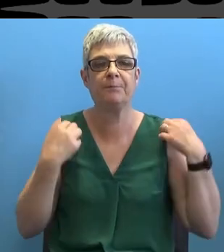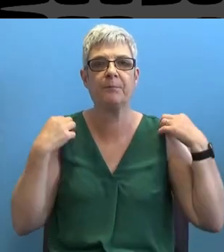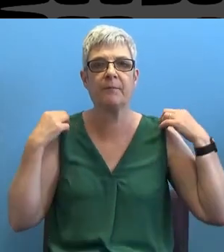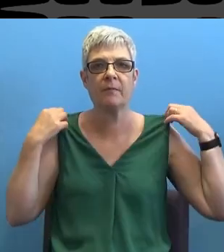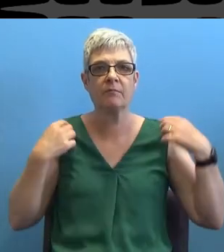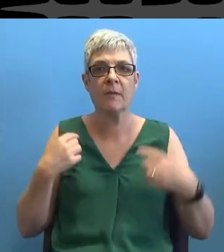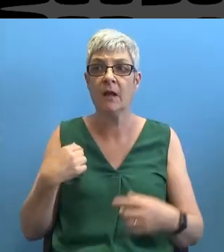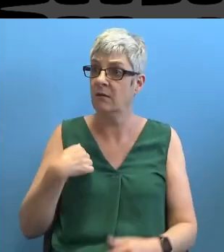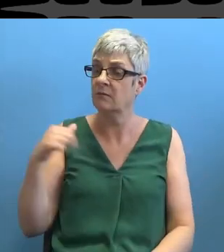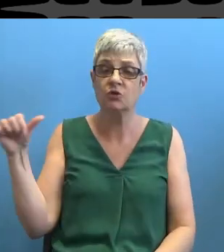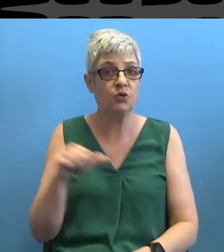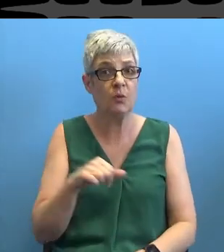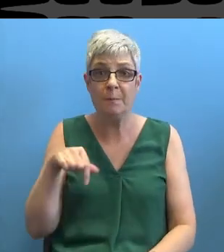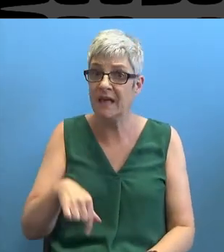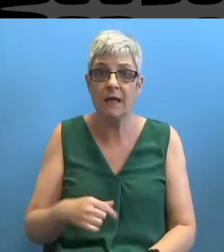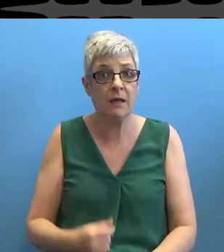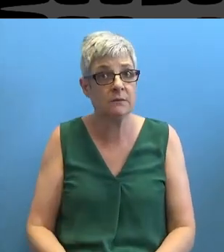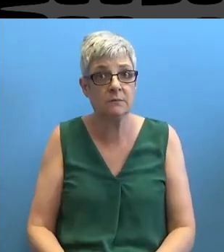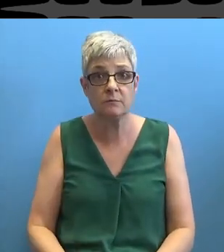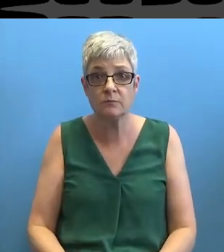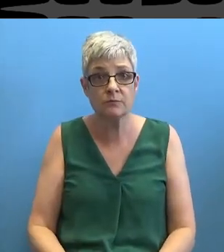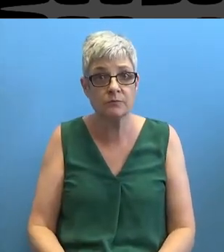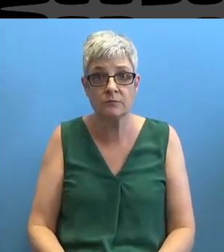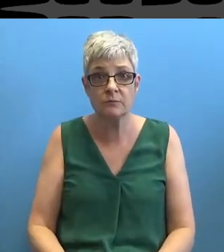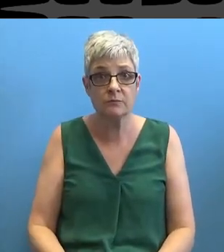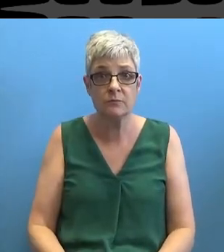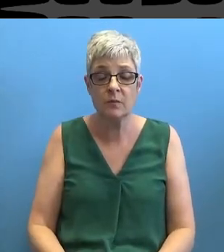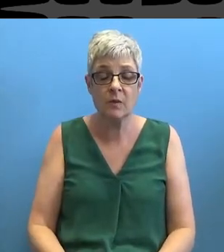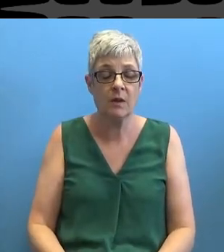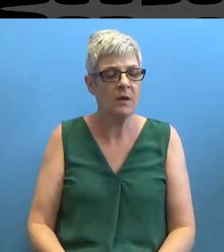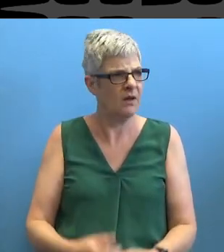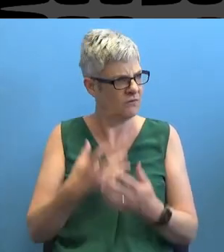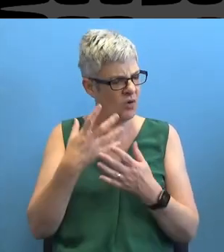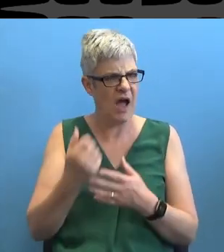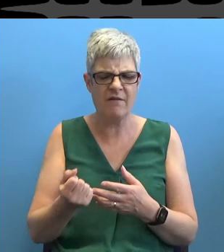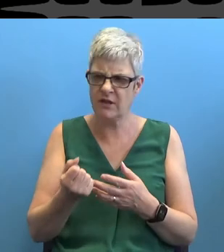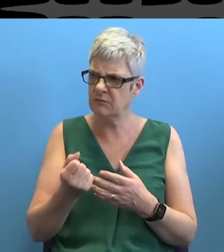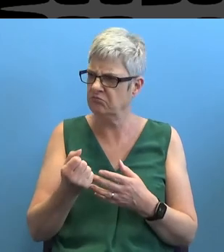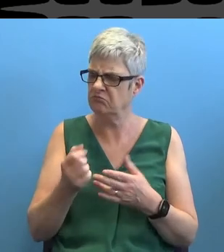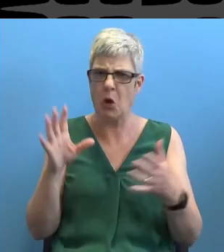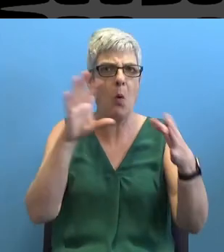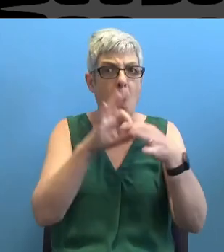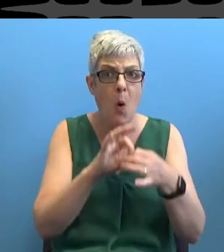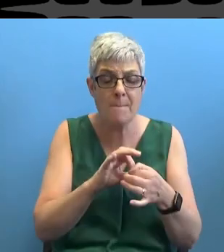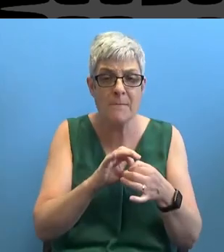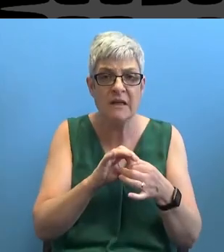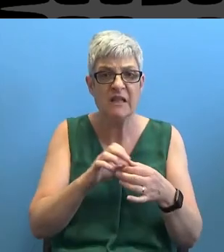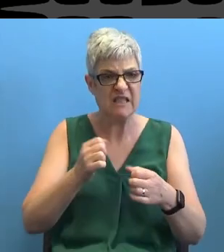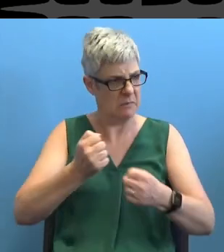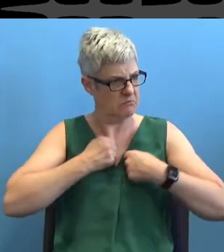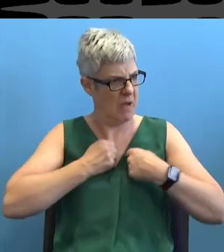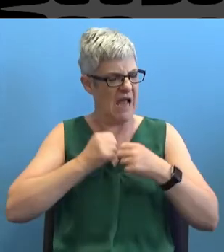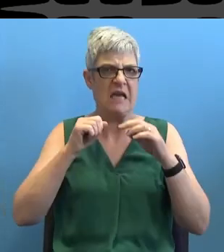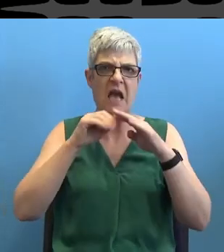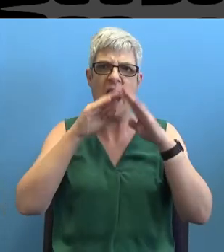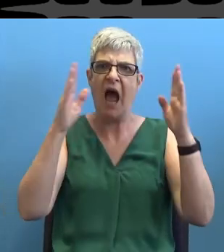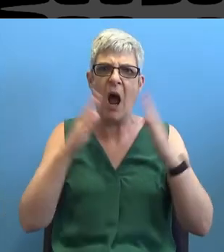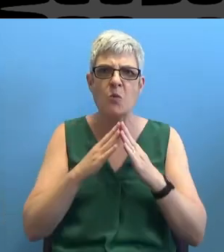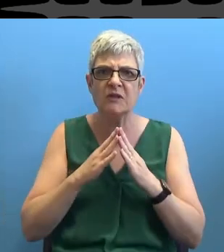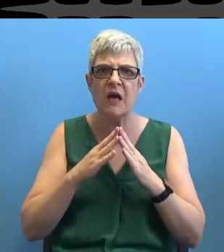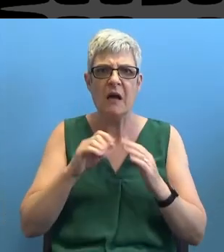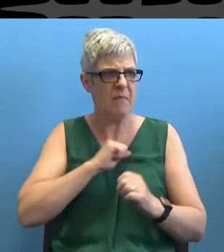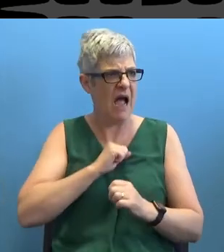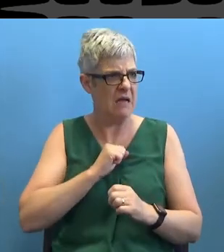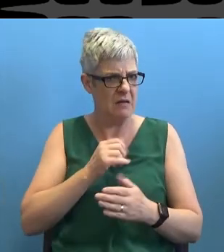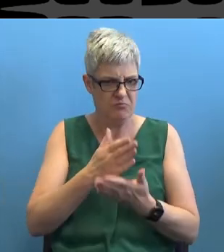I shouldn't be here. Even if you're having this at home, you might say, yes, it's my house, it's my bread, my